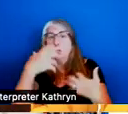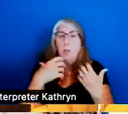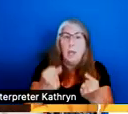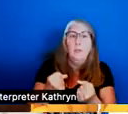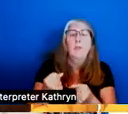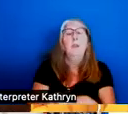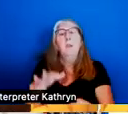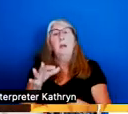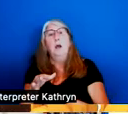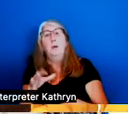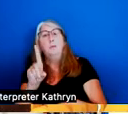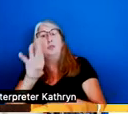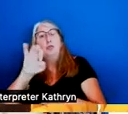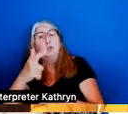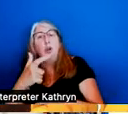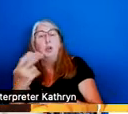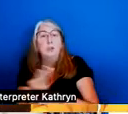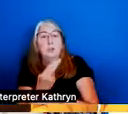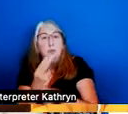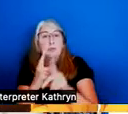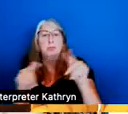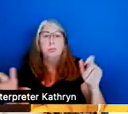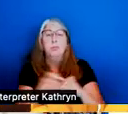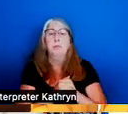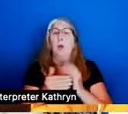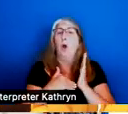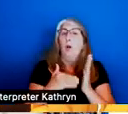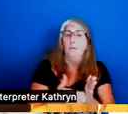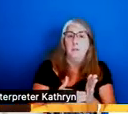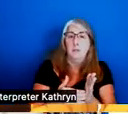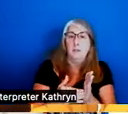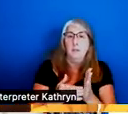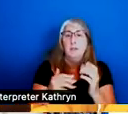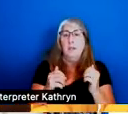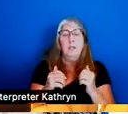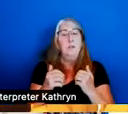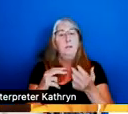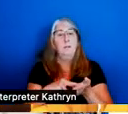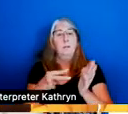services. And oftentimes it's a lack of whole family approaches.